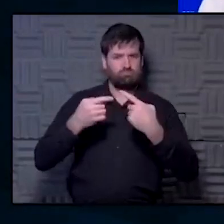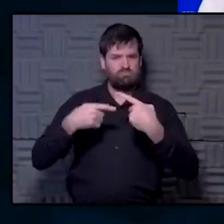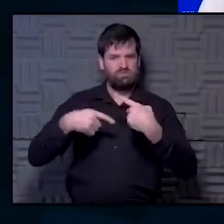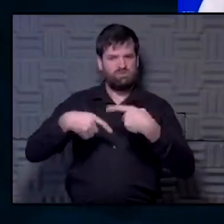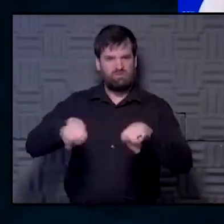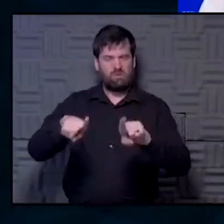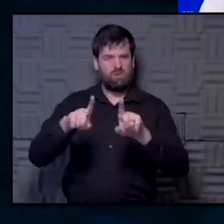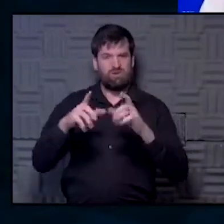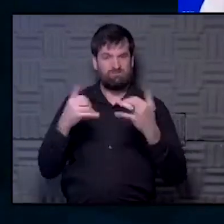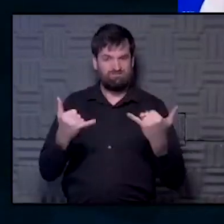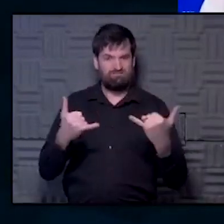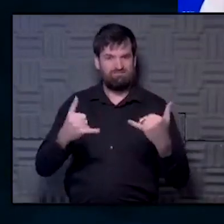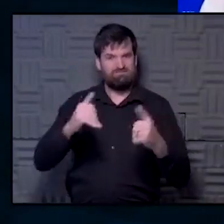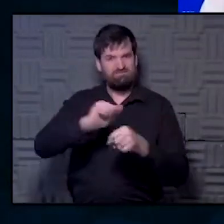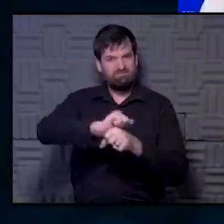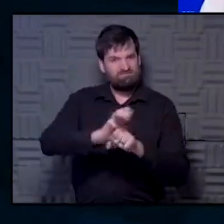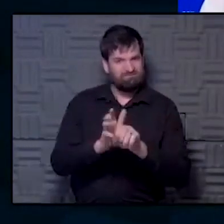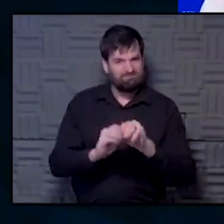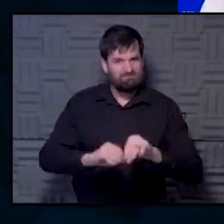COVID pandemic.